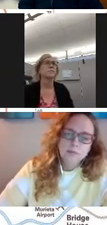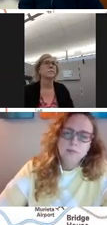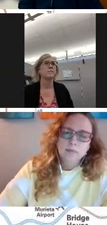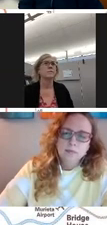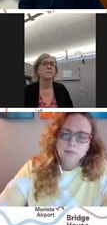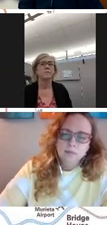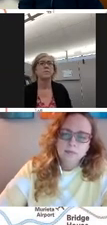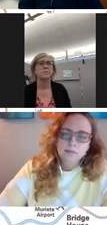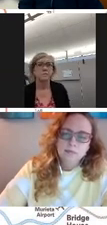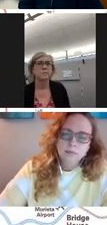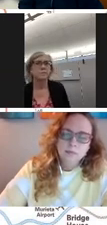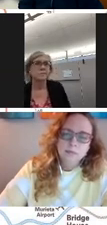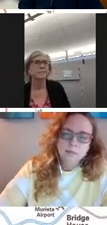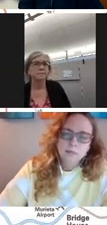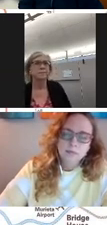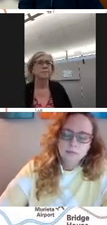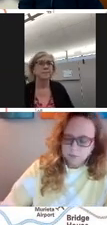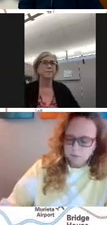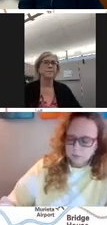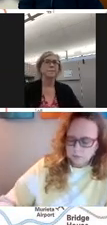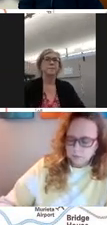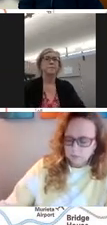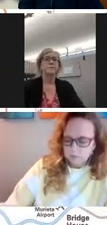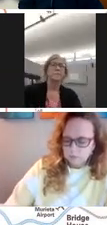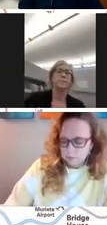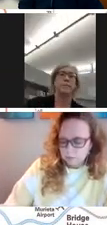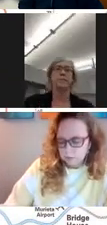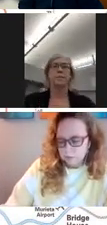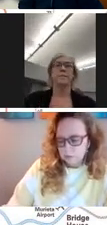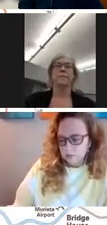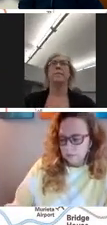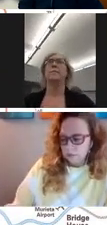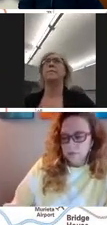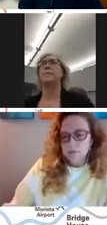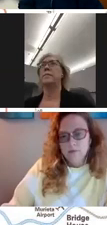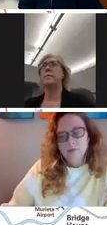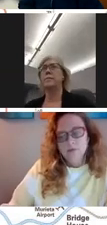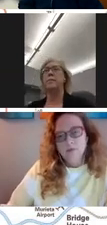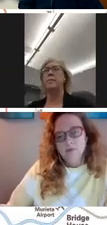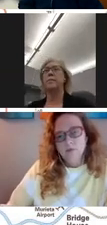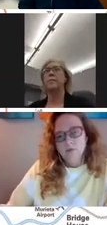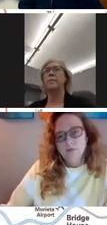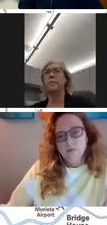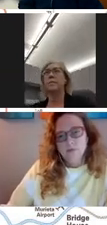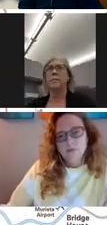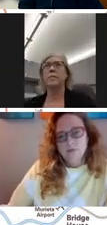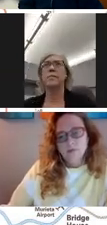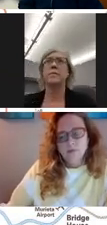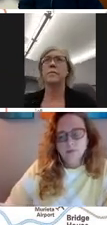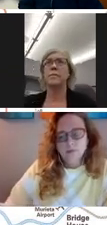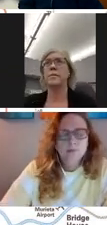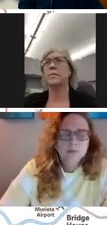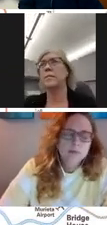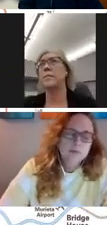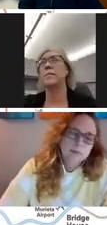has a transitional living quarters out there. And what she needed was someone to actually help